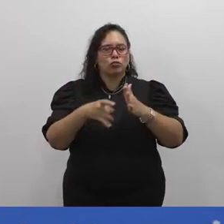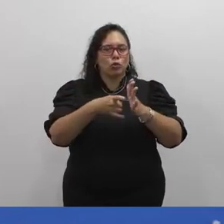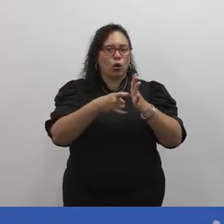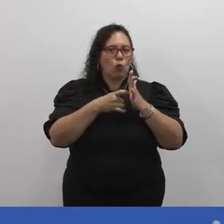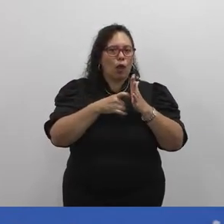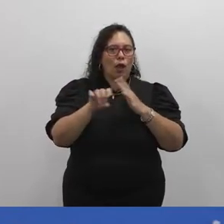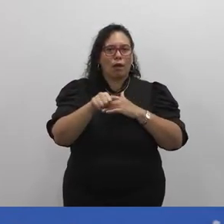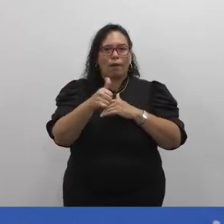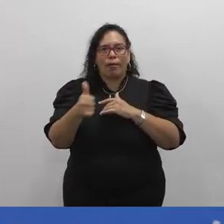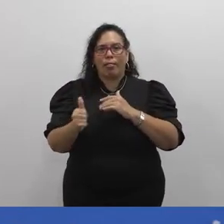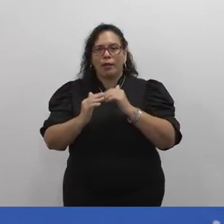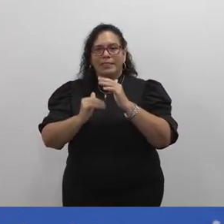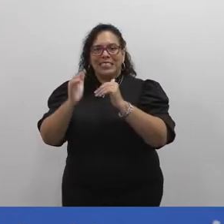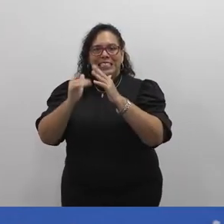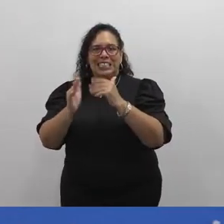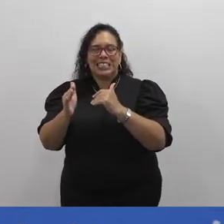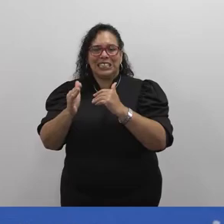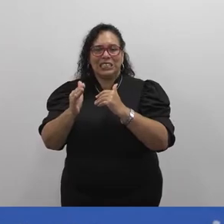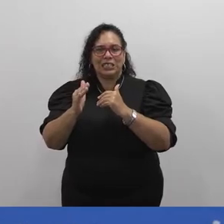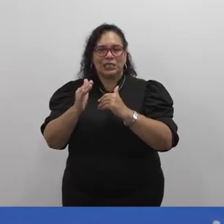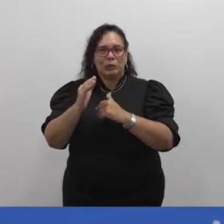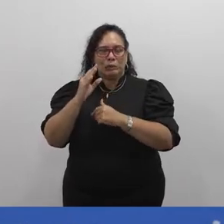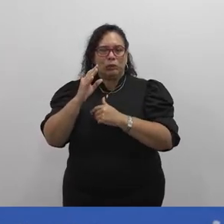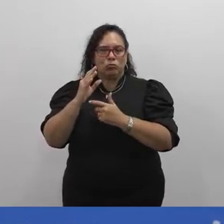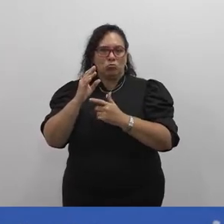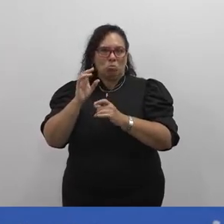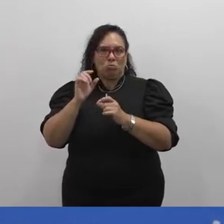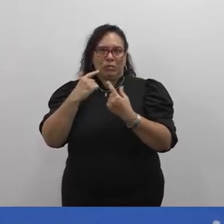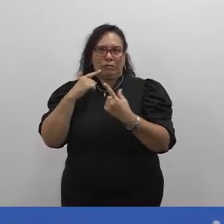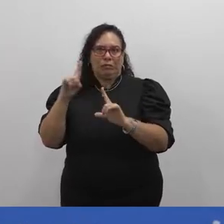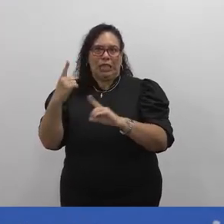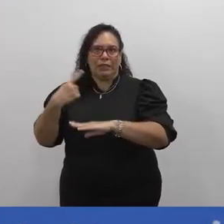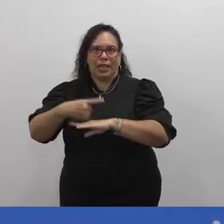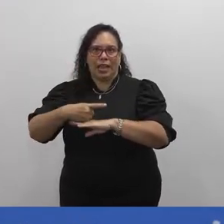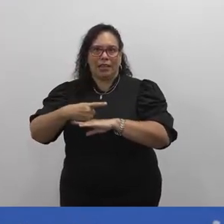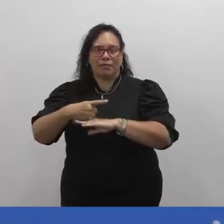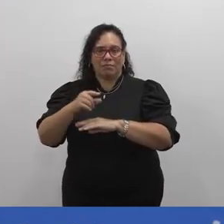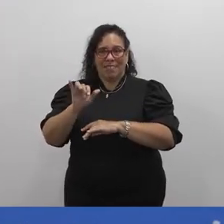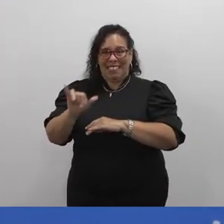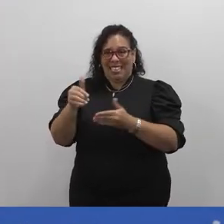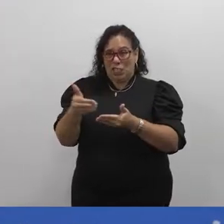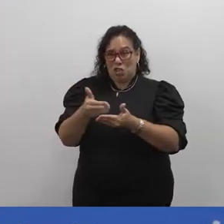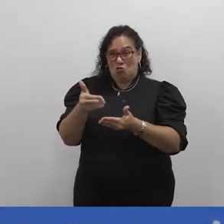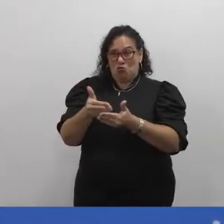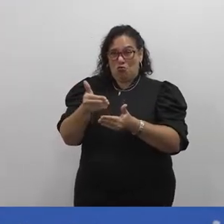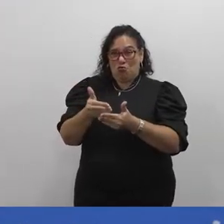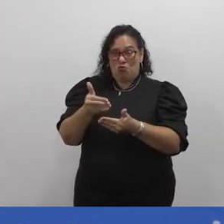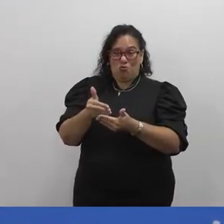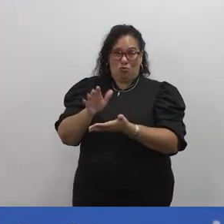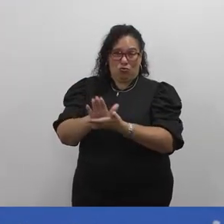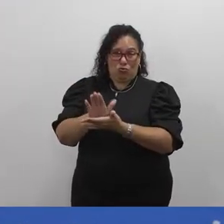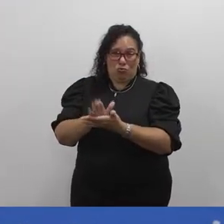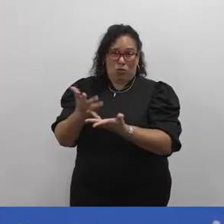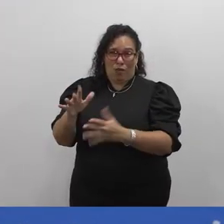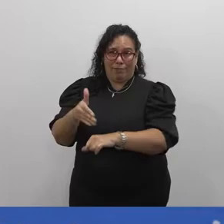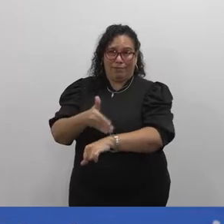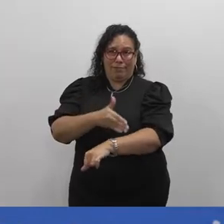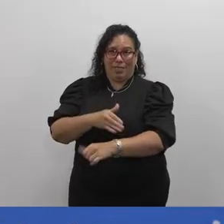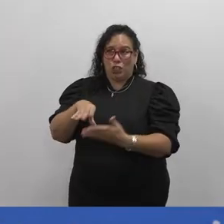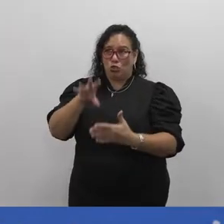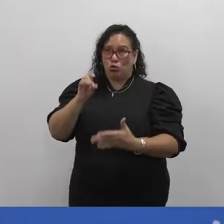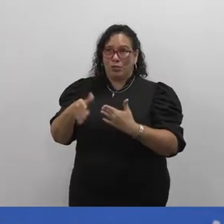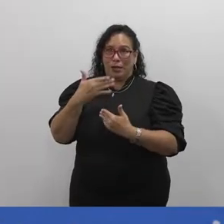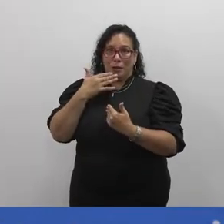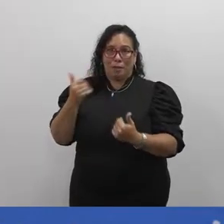additional facilities just to get through the day, those are at our newer facilities where those students are being best served. And we're trying